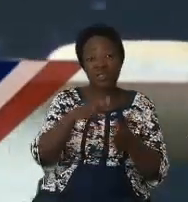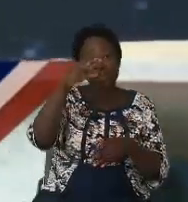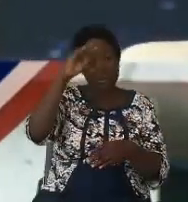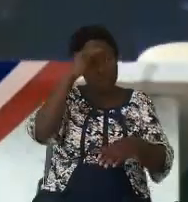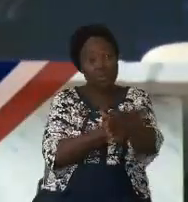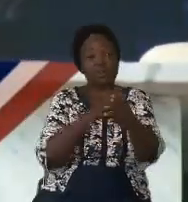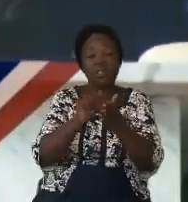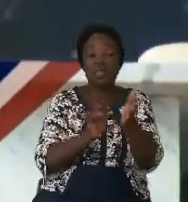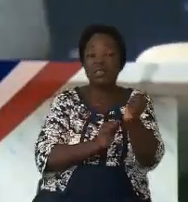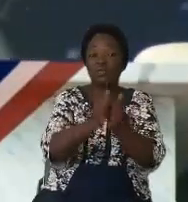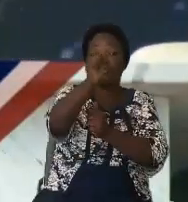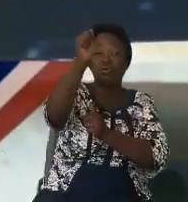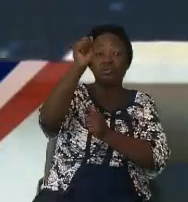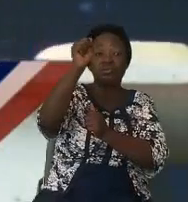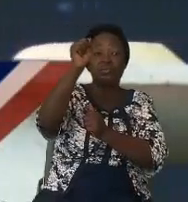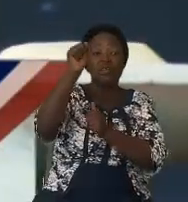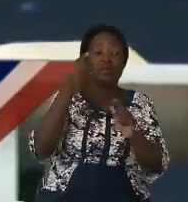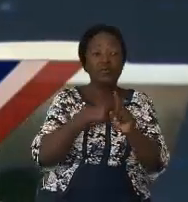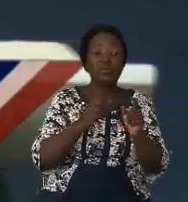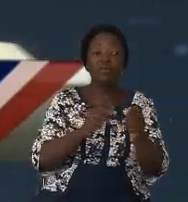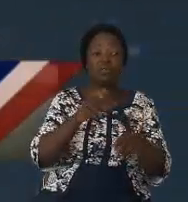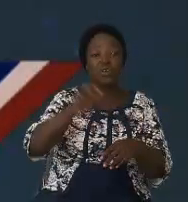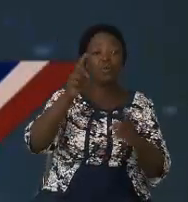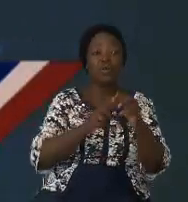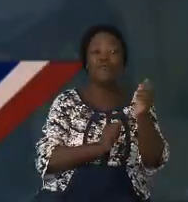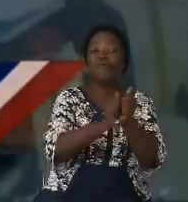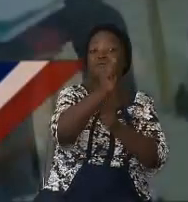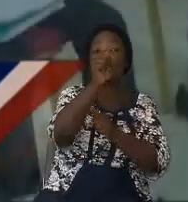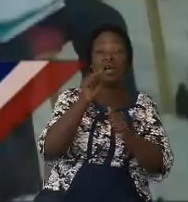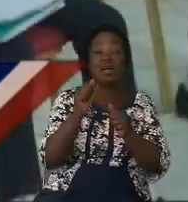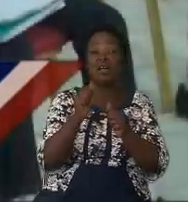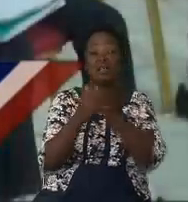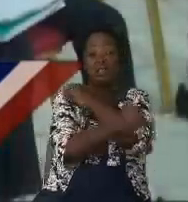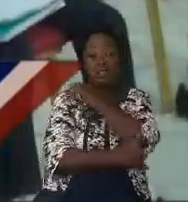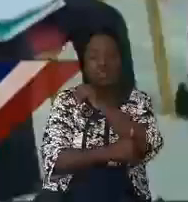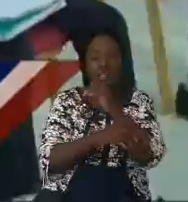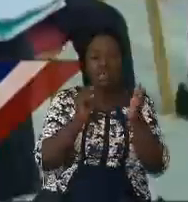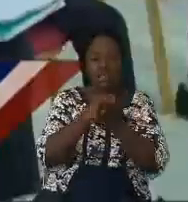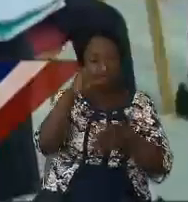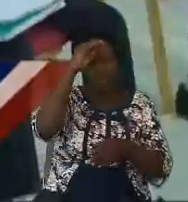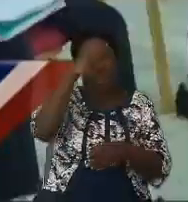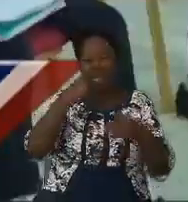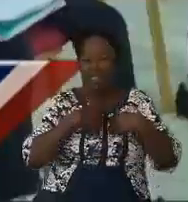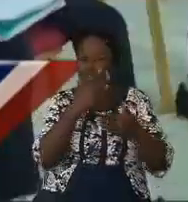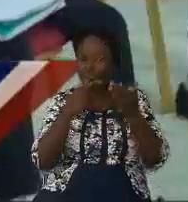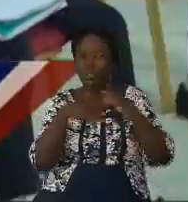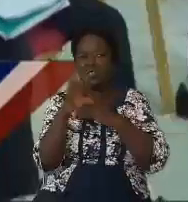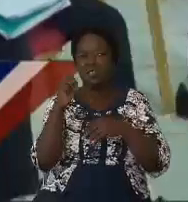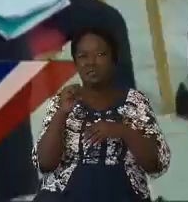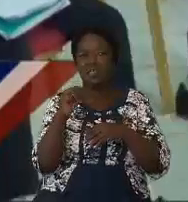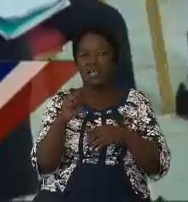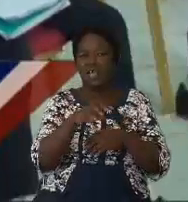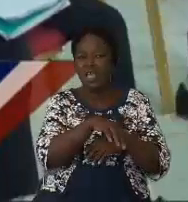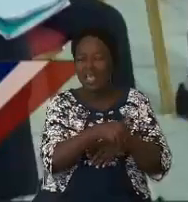prodigal son. And this prodigal son had something in him. It's the tendency